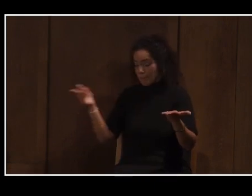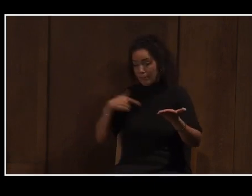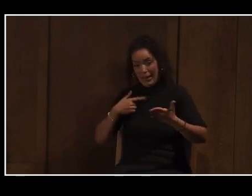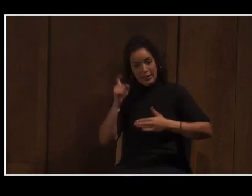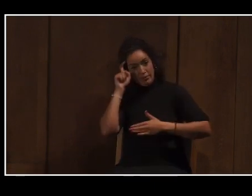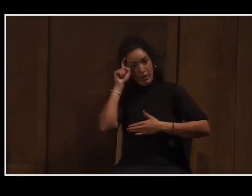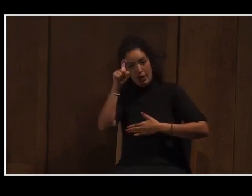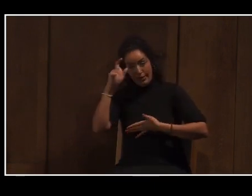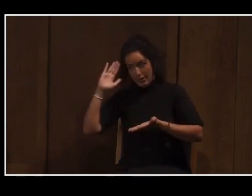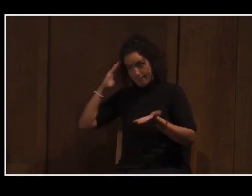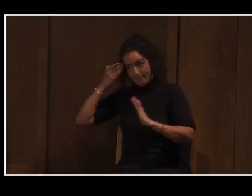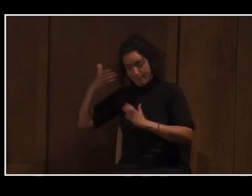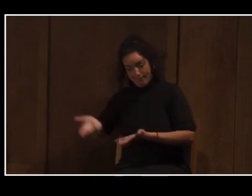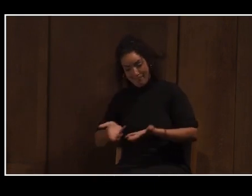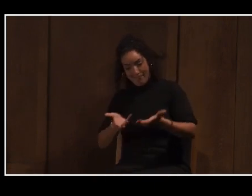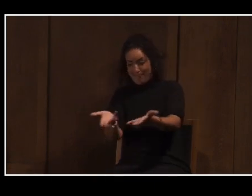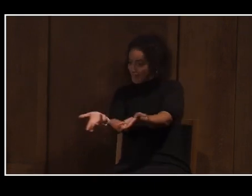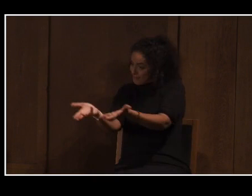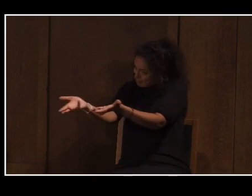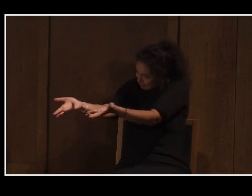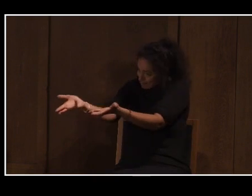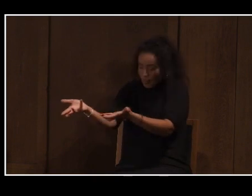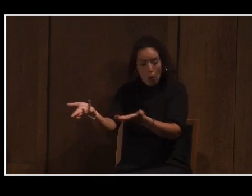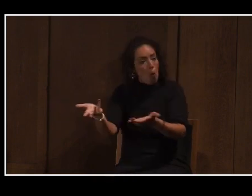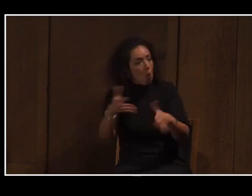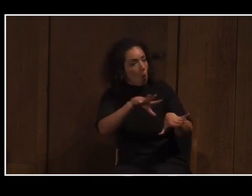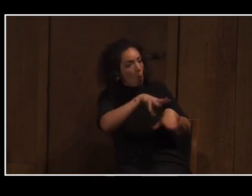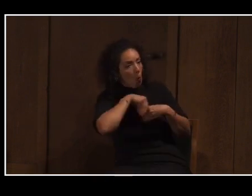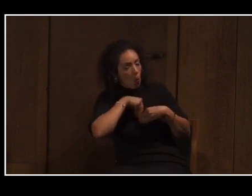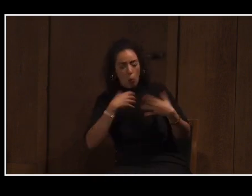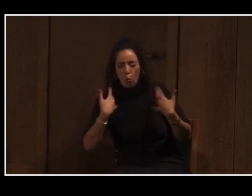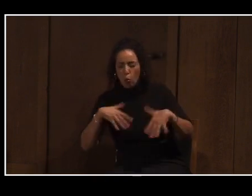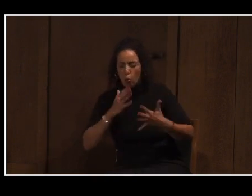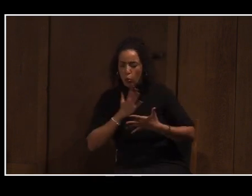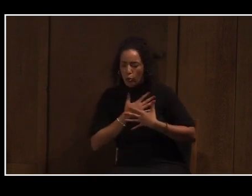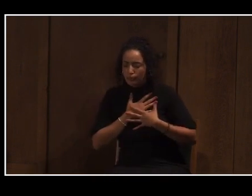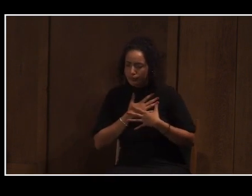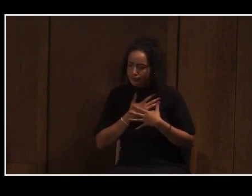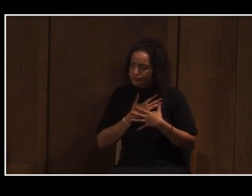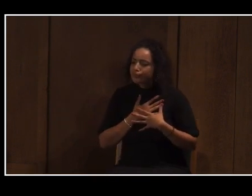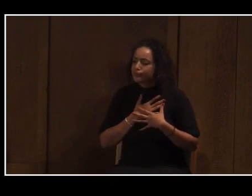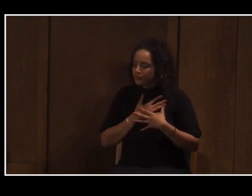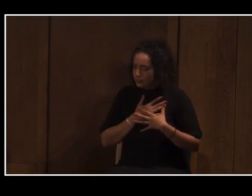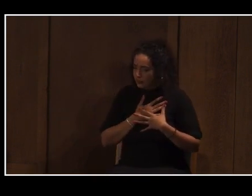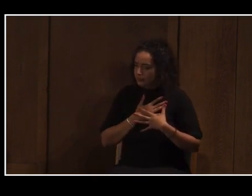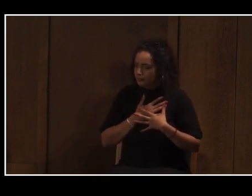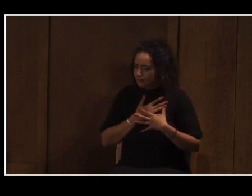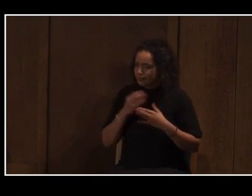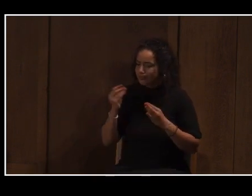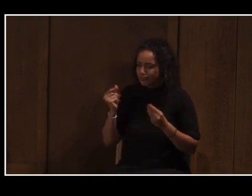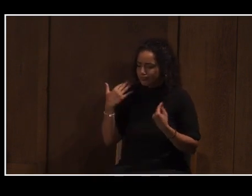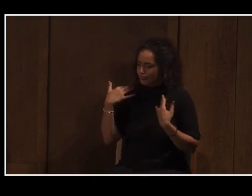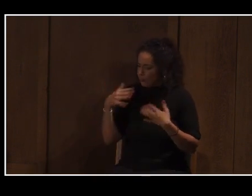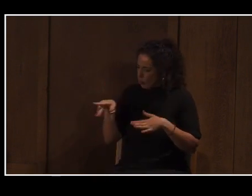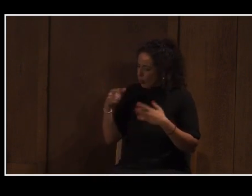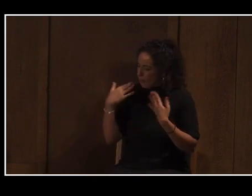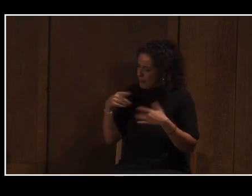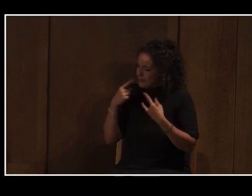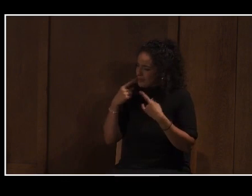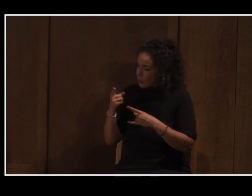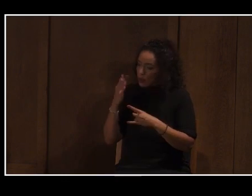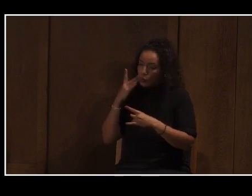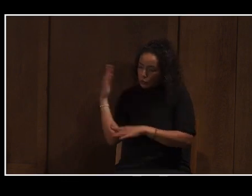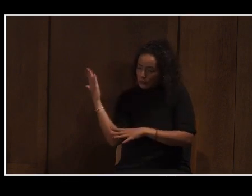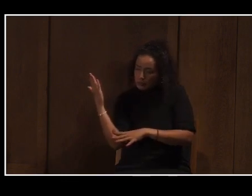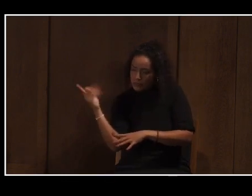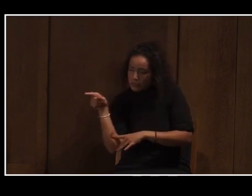in, do it, what you actually want to do. But one thing I remember you saying early on in your presentation was about this